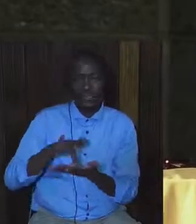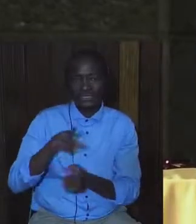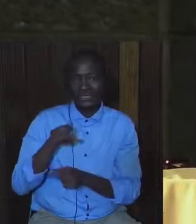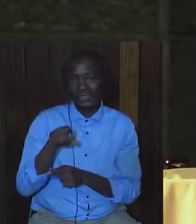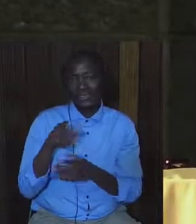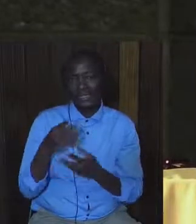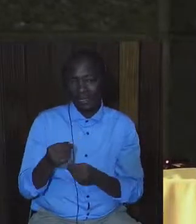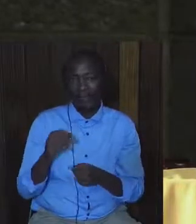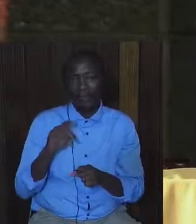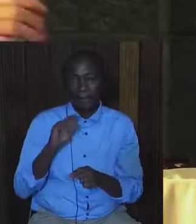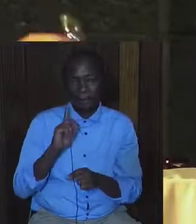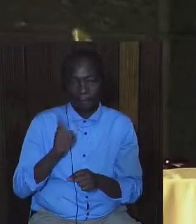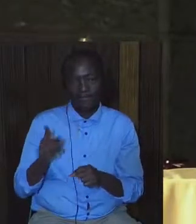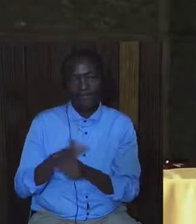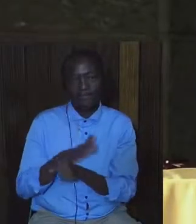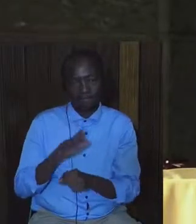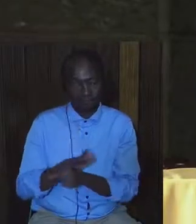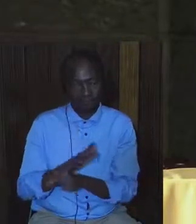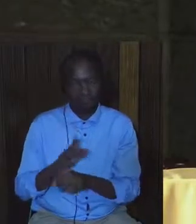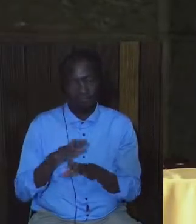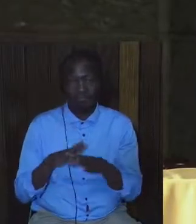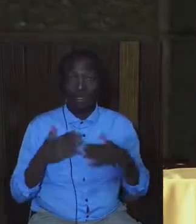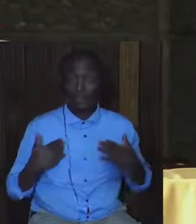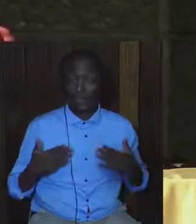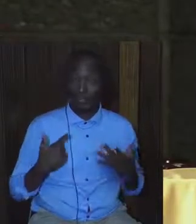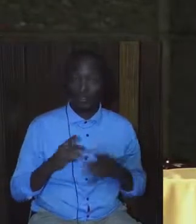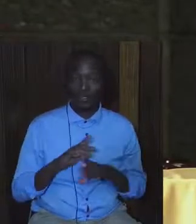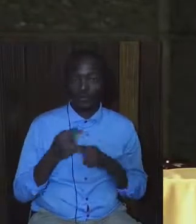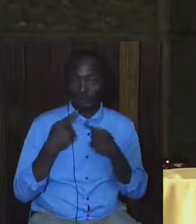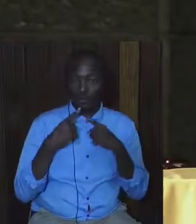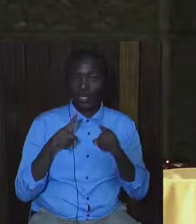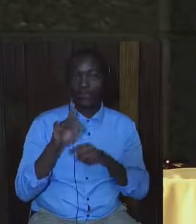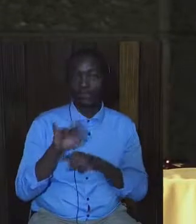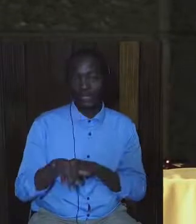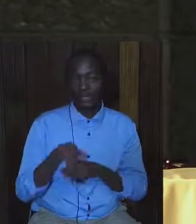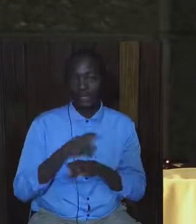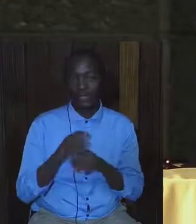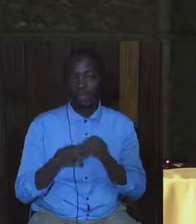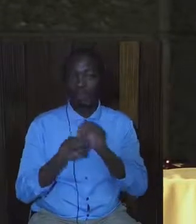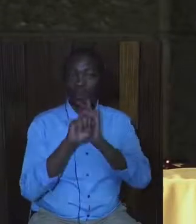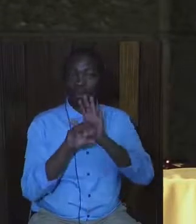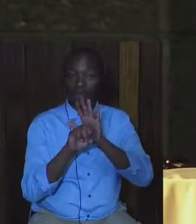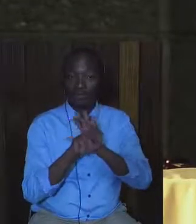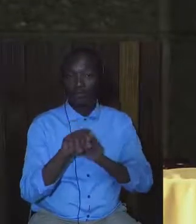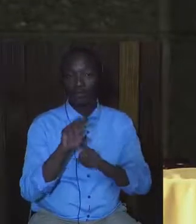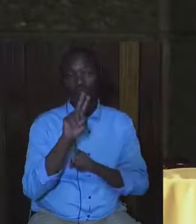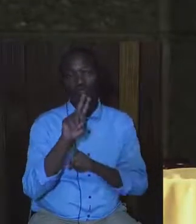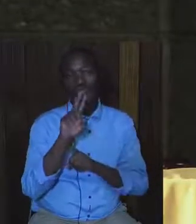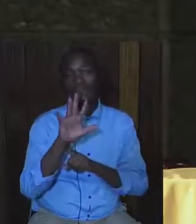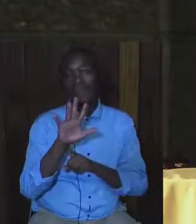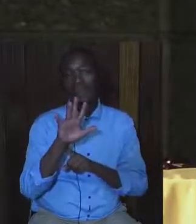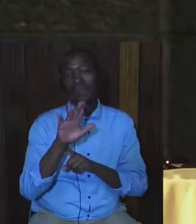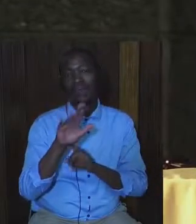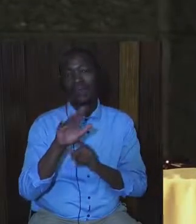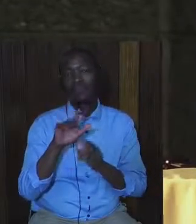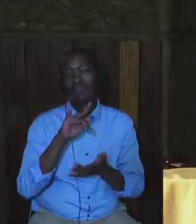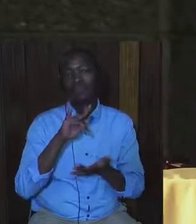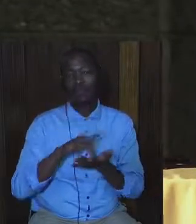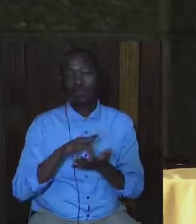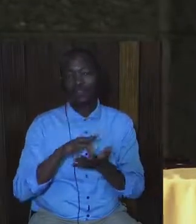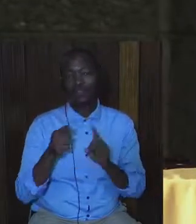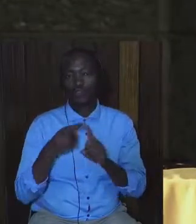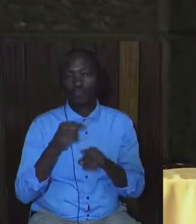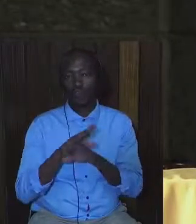Chairperson and members, I'm happy to announce that we have already advertised 25 posts out of the